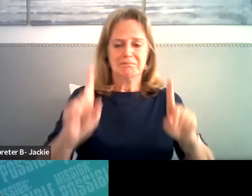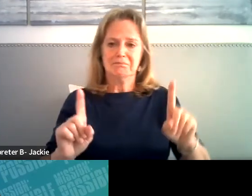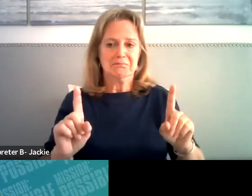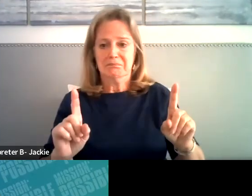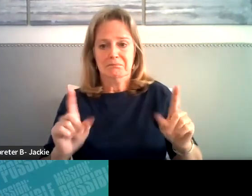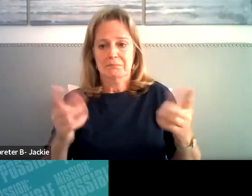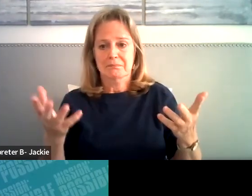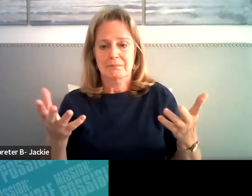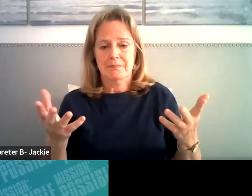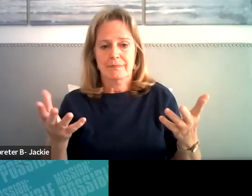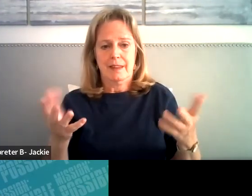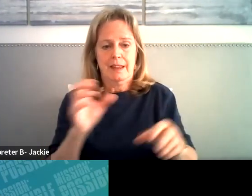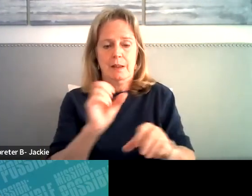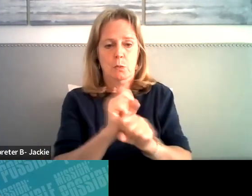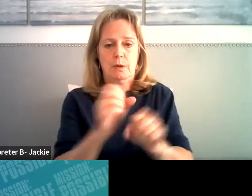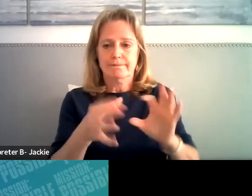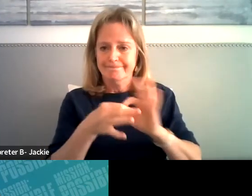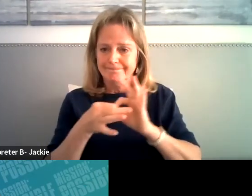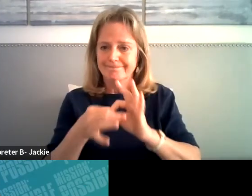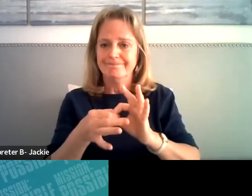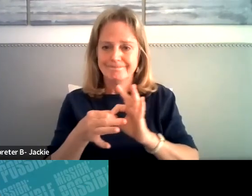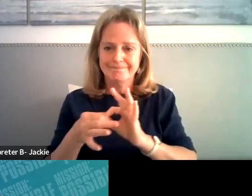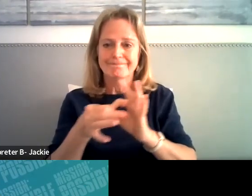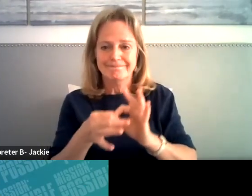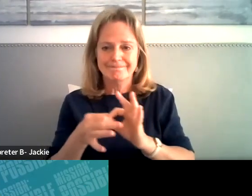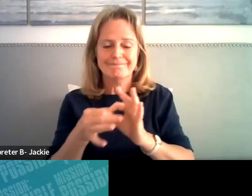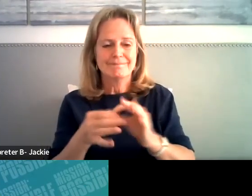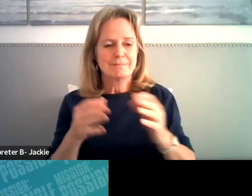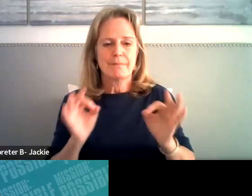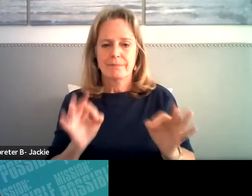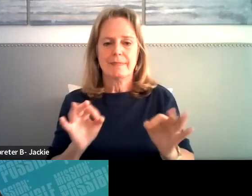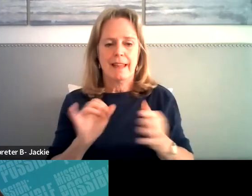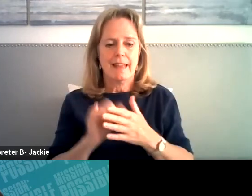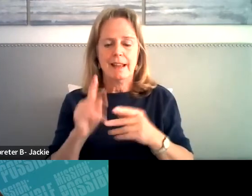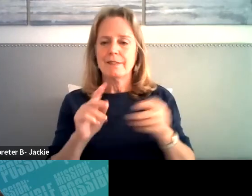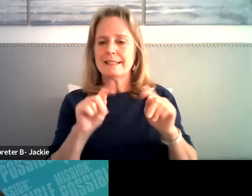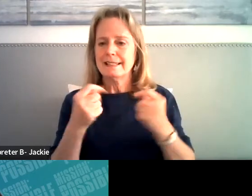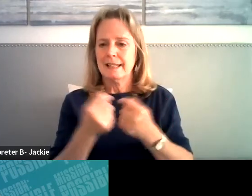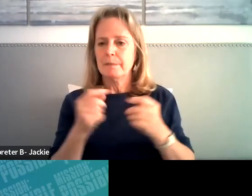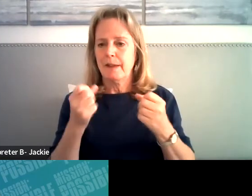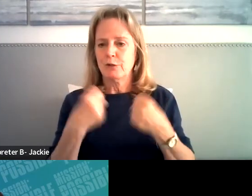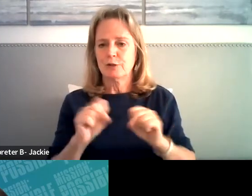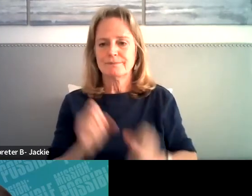They work really, really well together, and it's definitely a team effort.